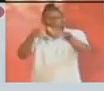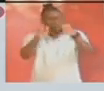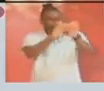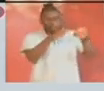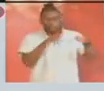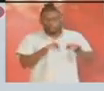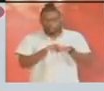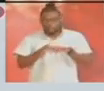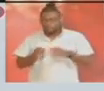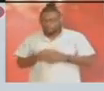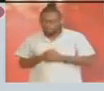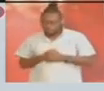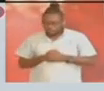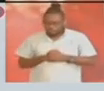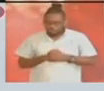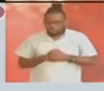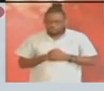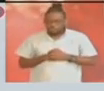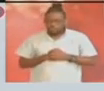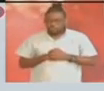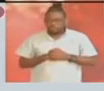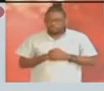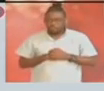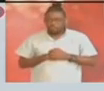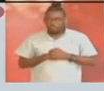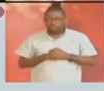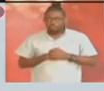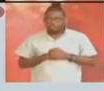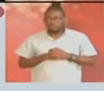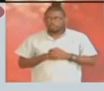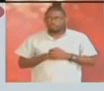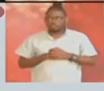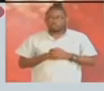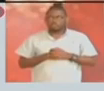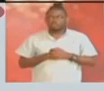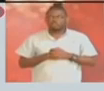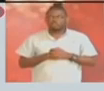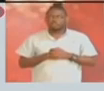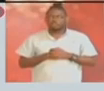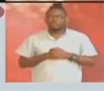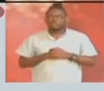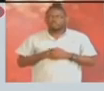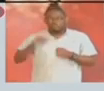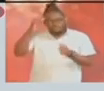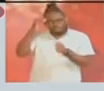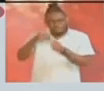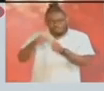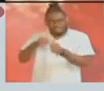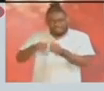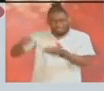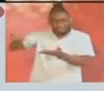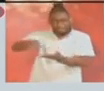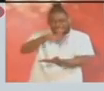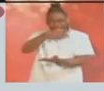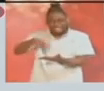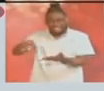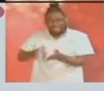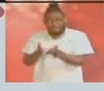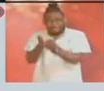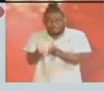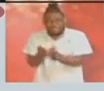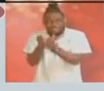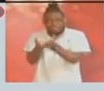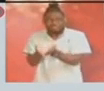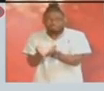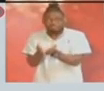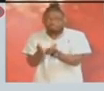address and which has not been allowed since day one is that of partying and party boats. Party boats